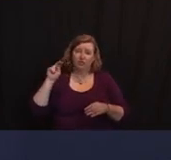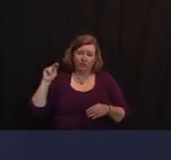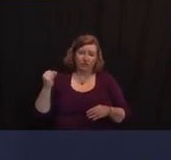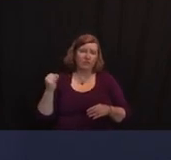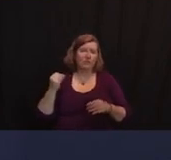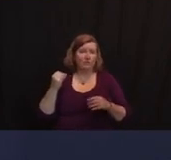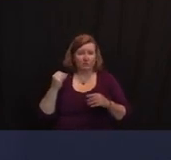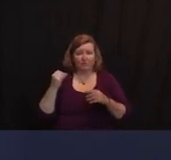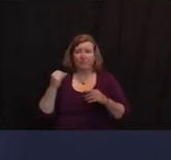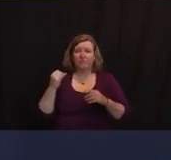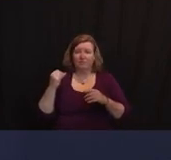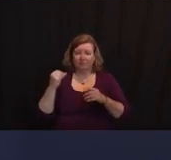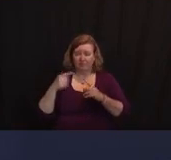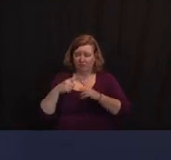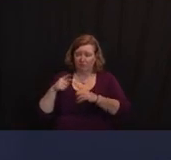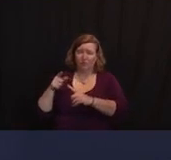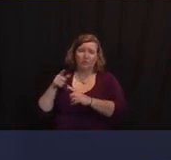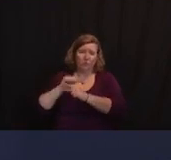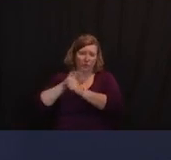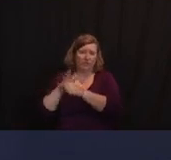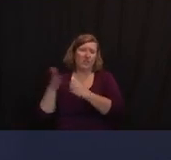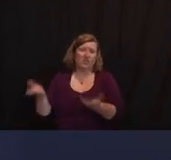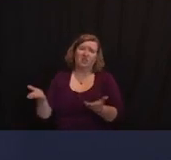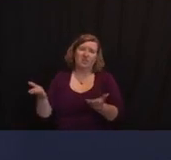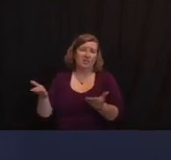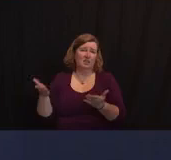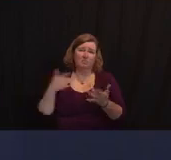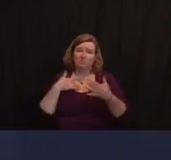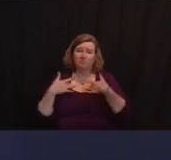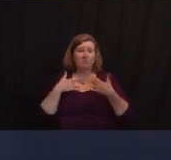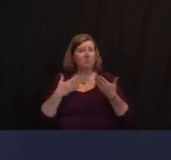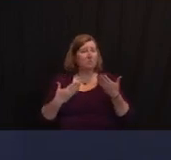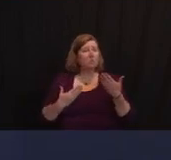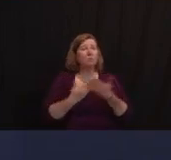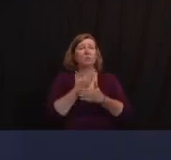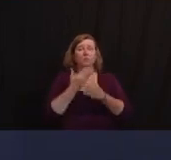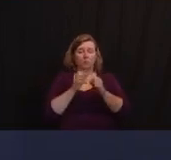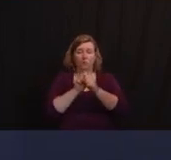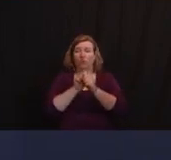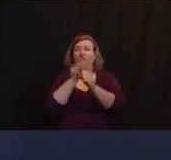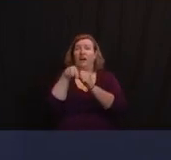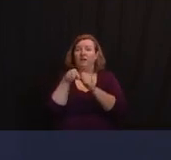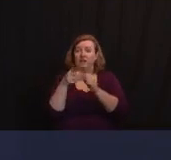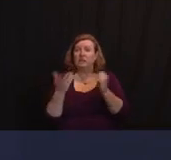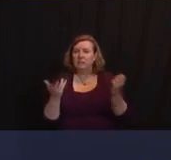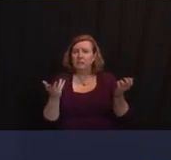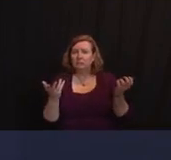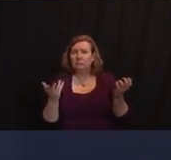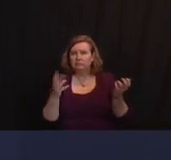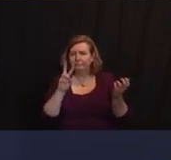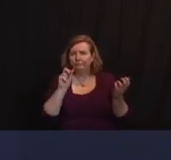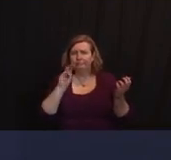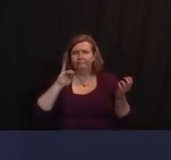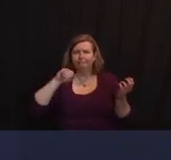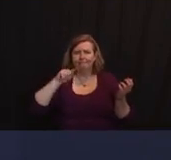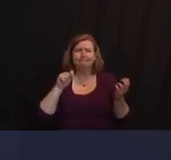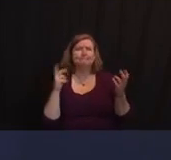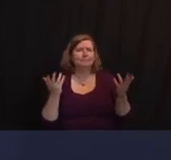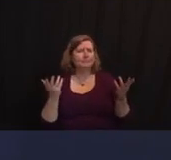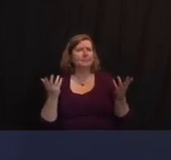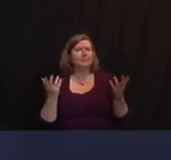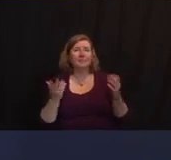are concerned about the impact of the variants that are circulating in our state right now and the possibility of